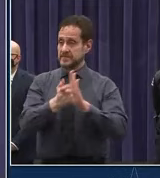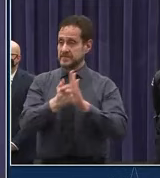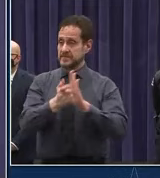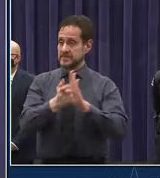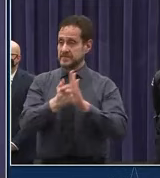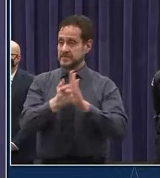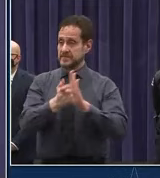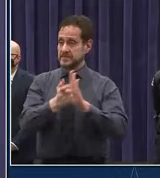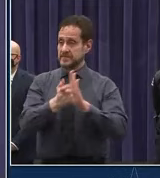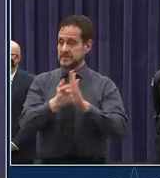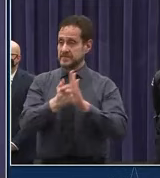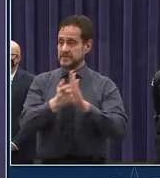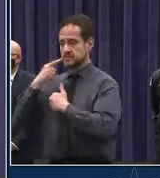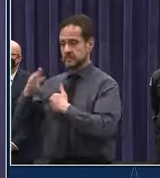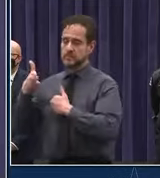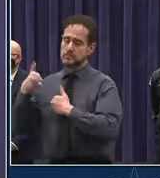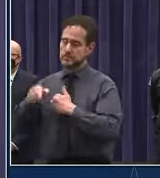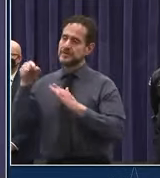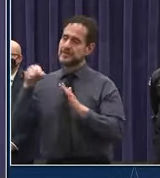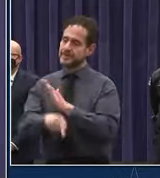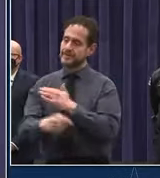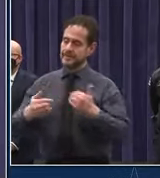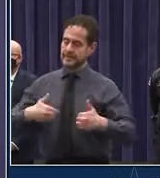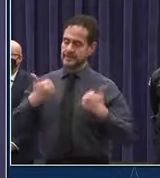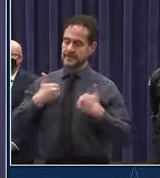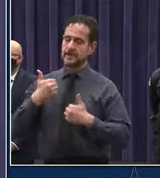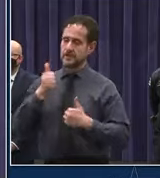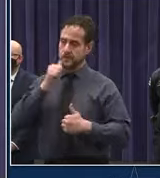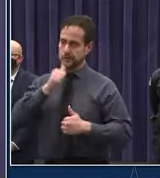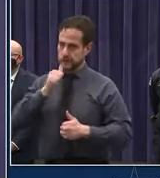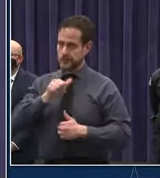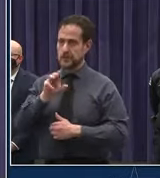for taking the life of young Melissa Ortega.